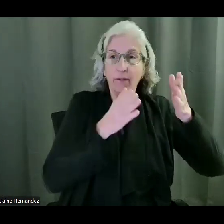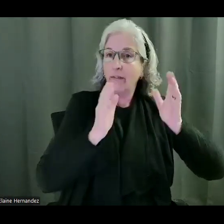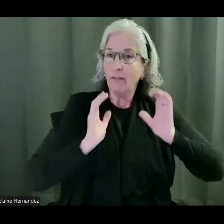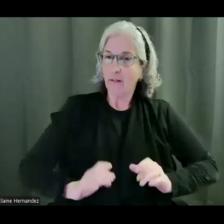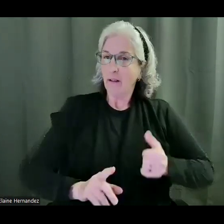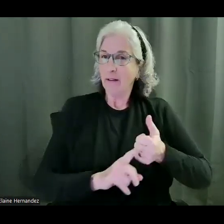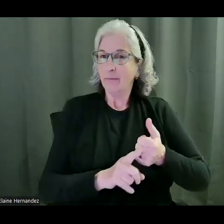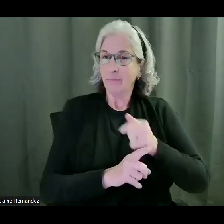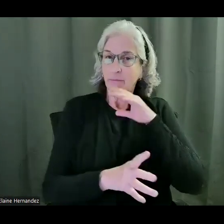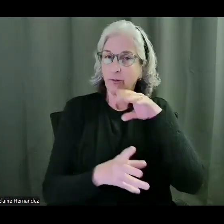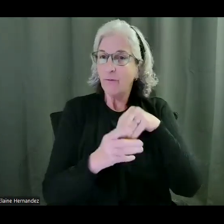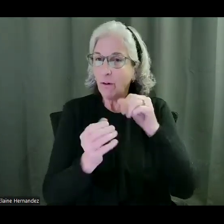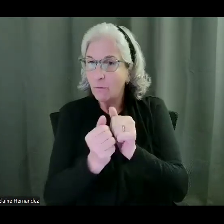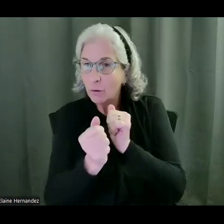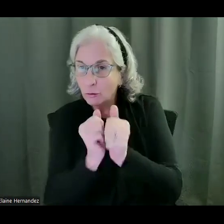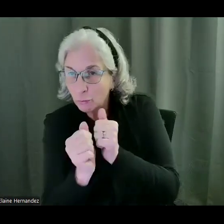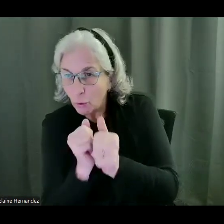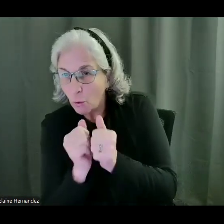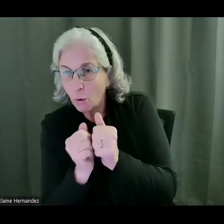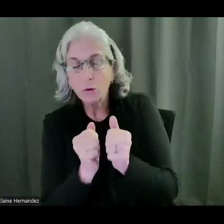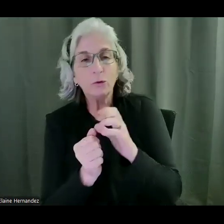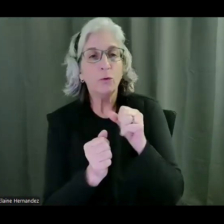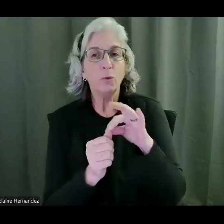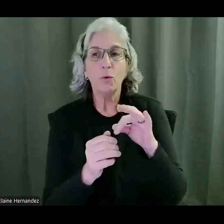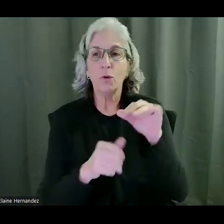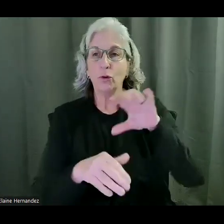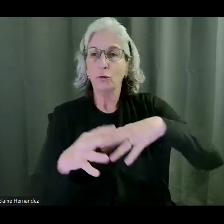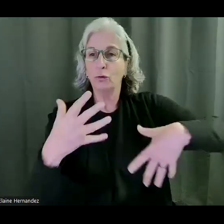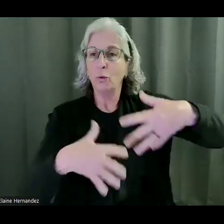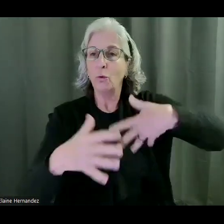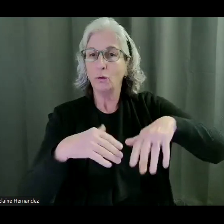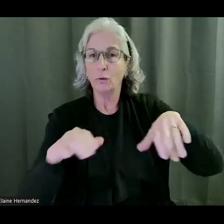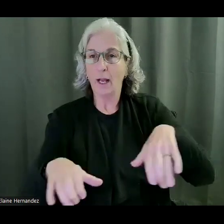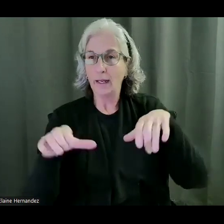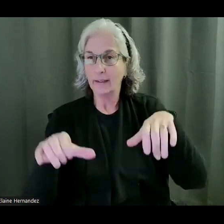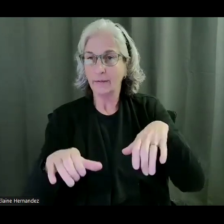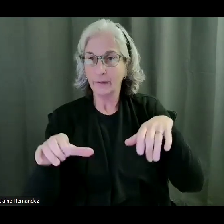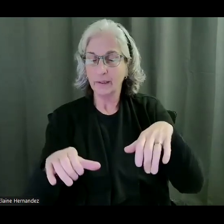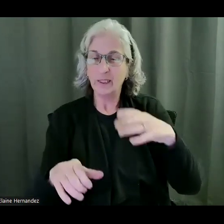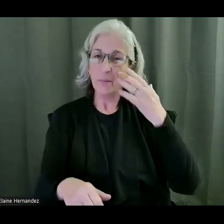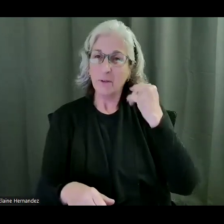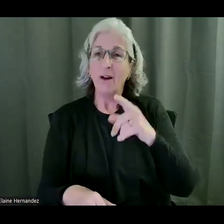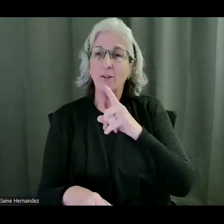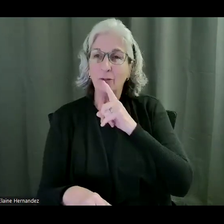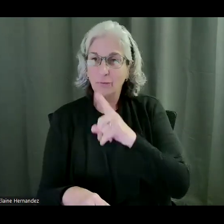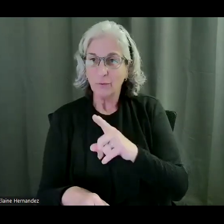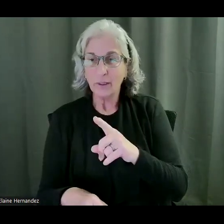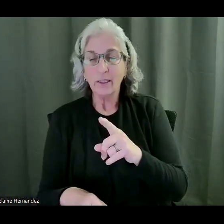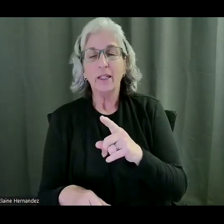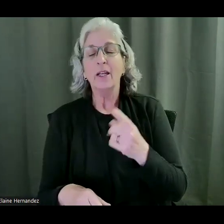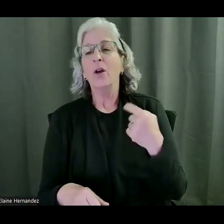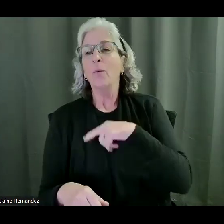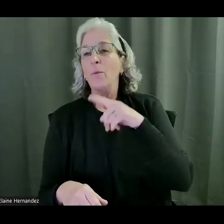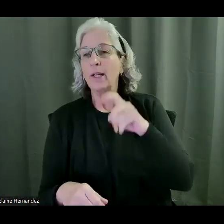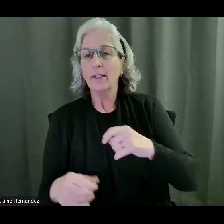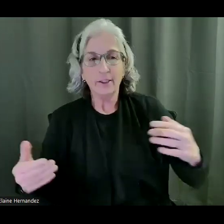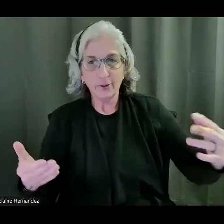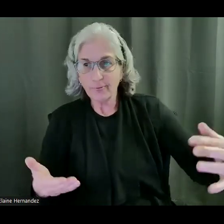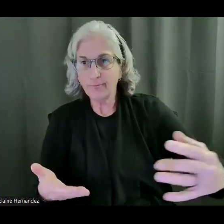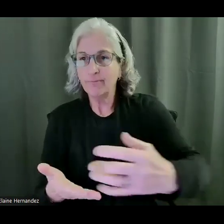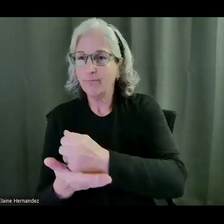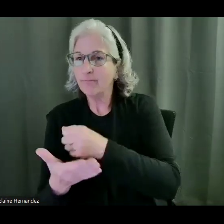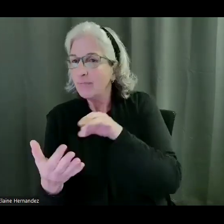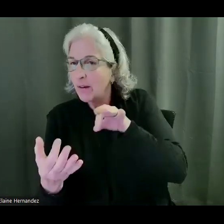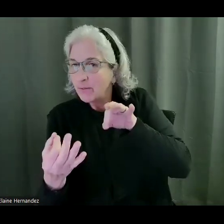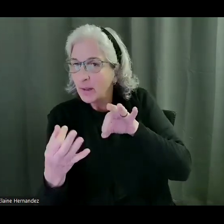activities, we want to include information from them, because validity and getting information from other people is really important